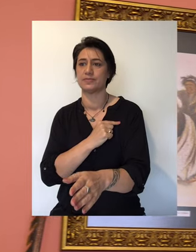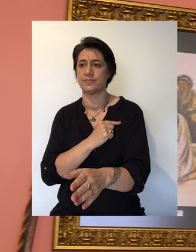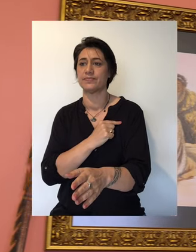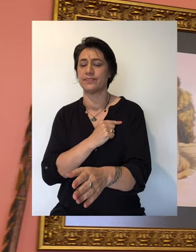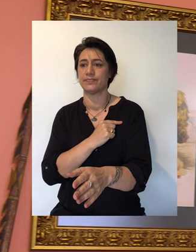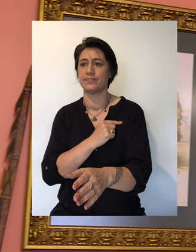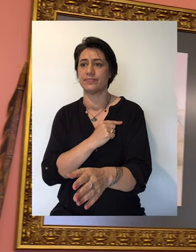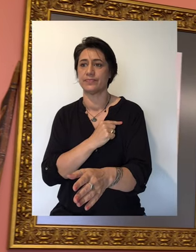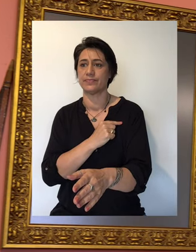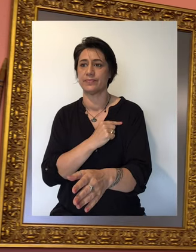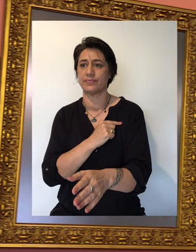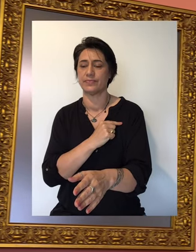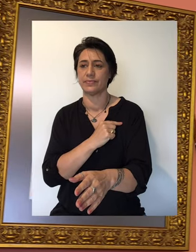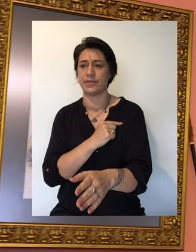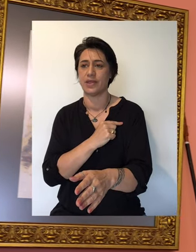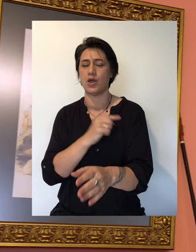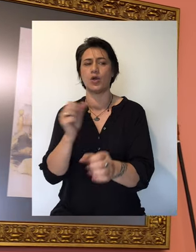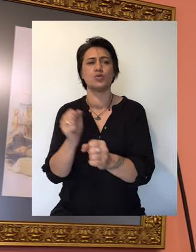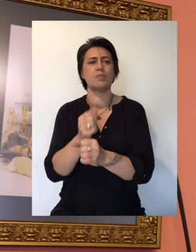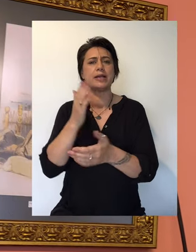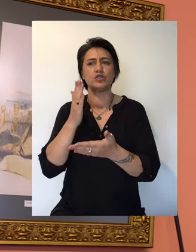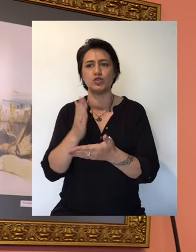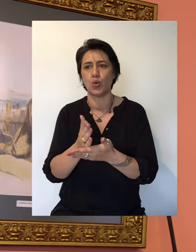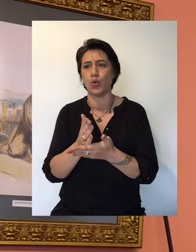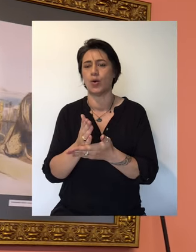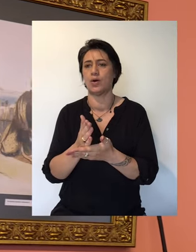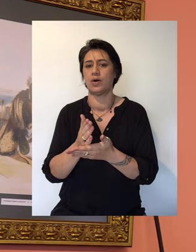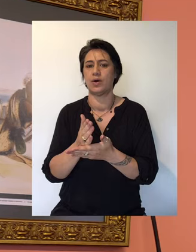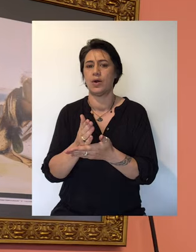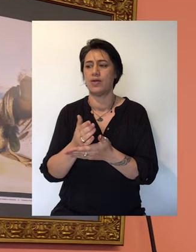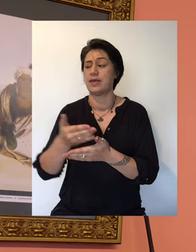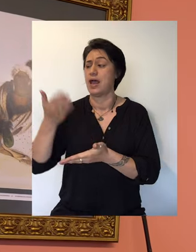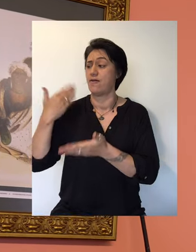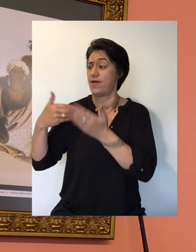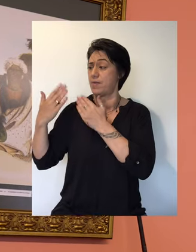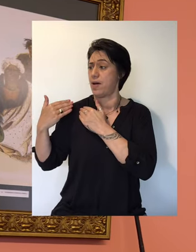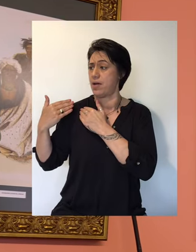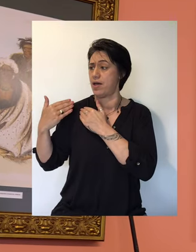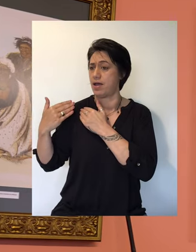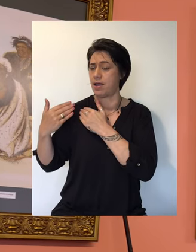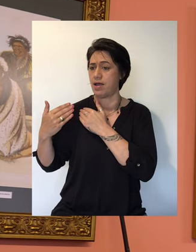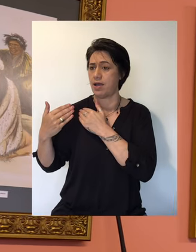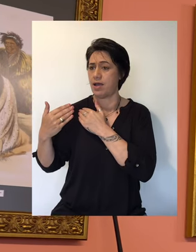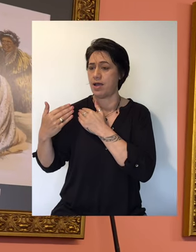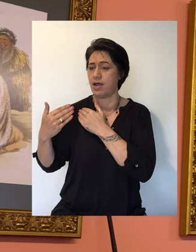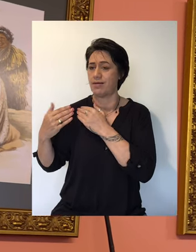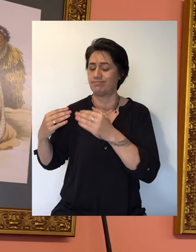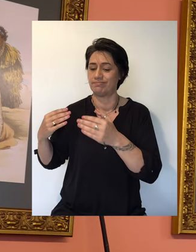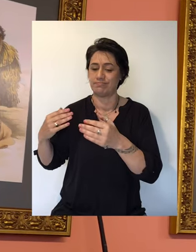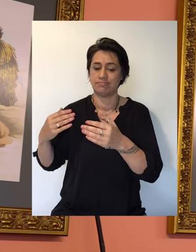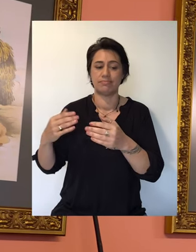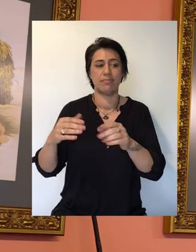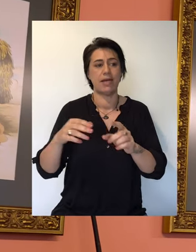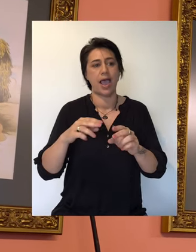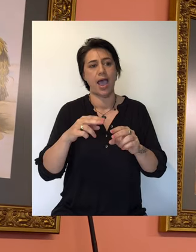practitioners, and this will ensure the strong whakapapa, whānau, hapū and